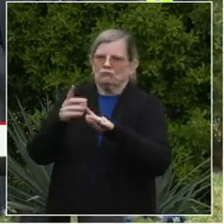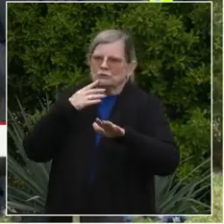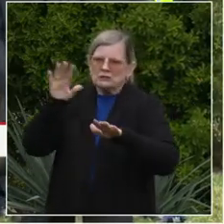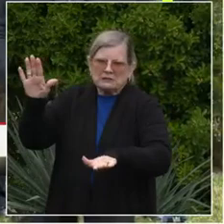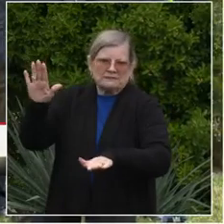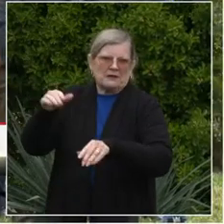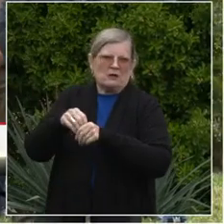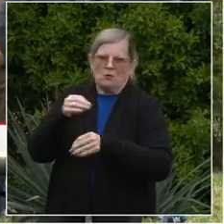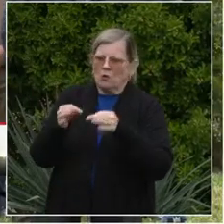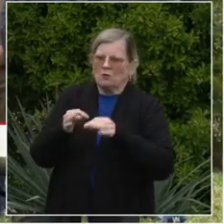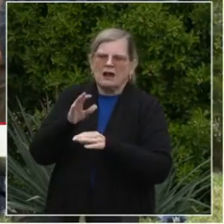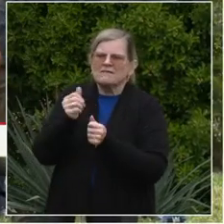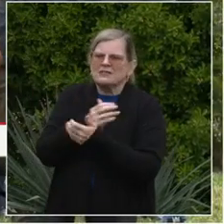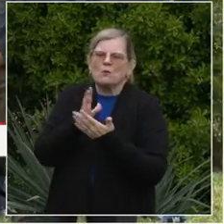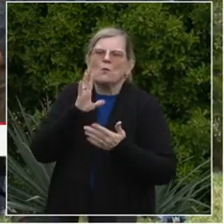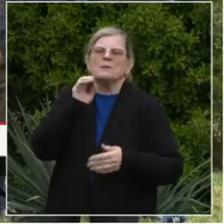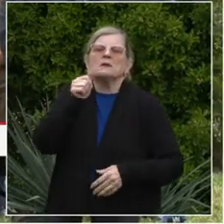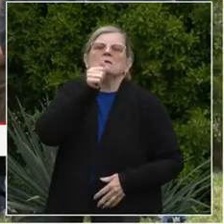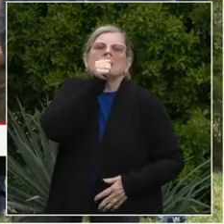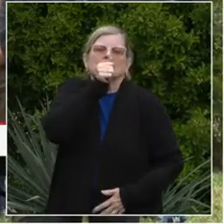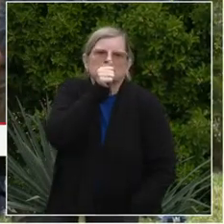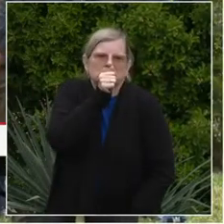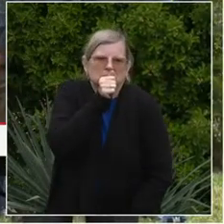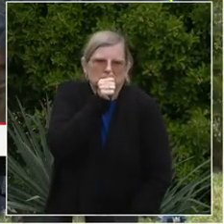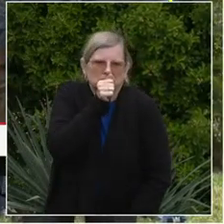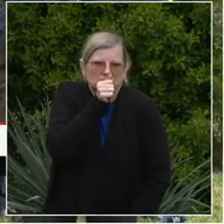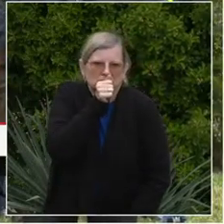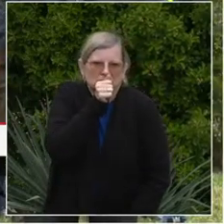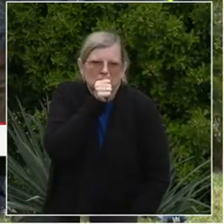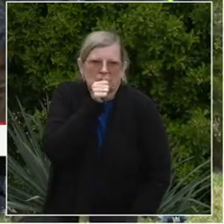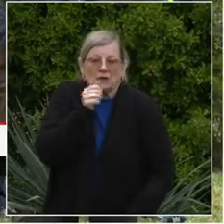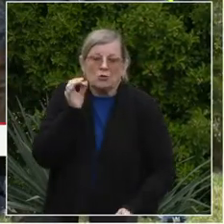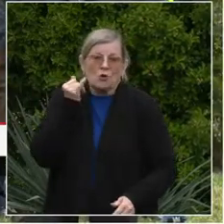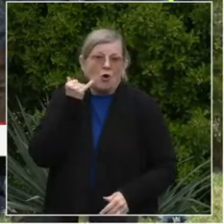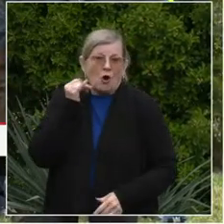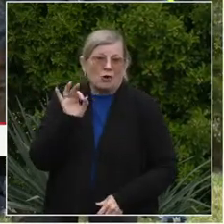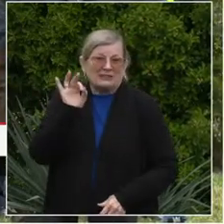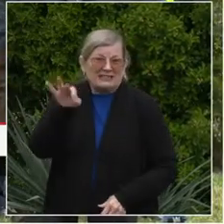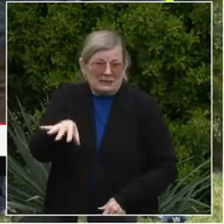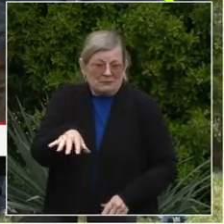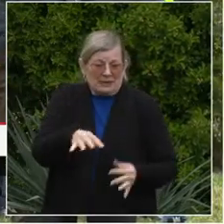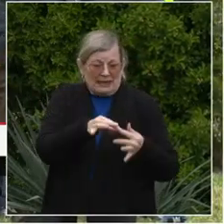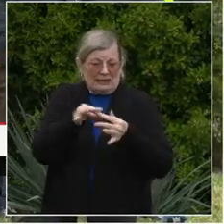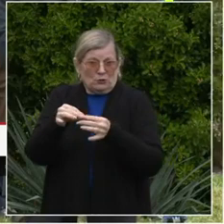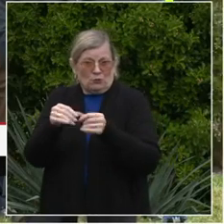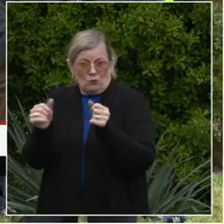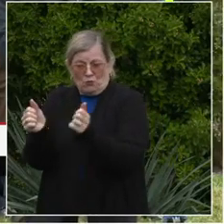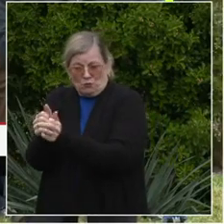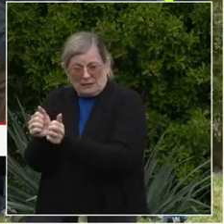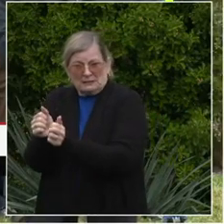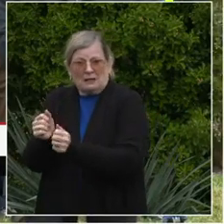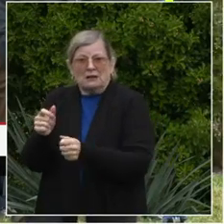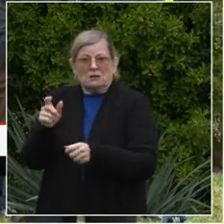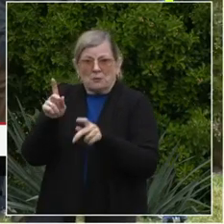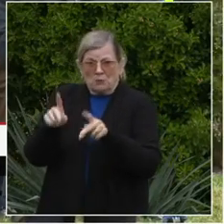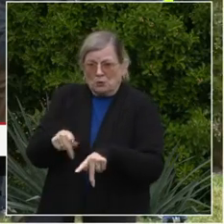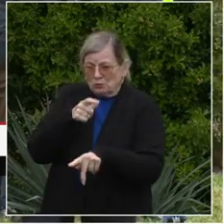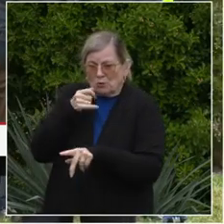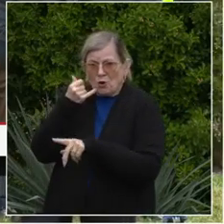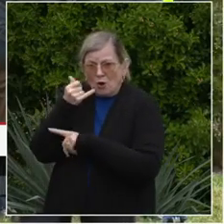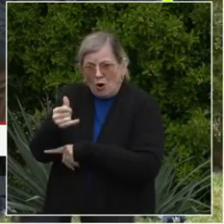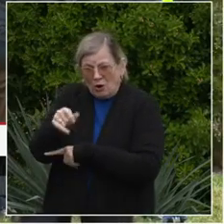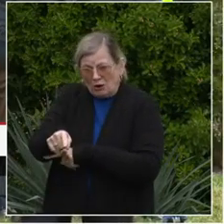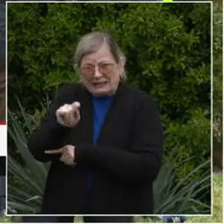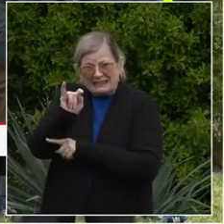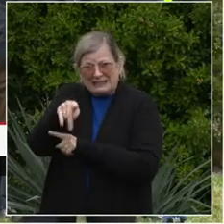remains anonymous. A person calls in a tip, that tip leads to an arrest. Once that person, the citizen who calls that tip in, that person will get